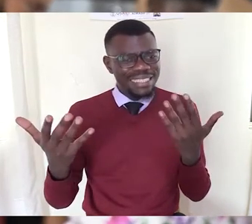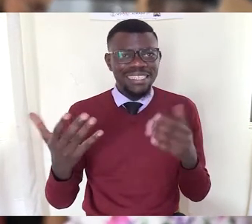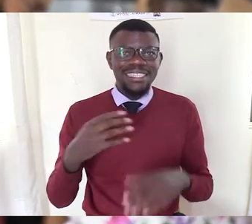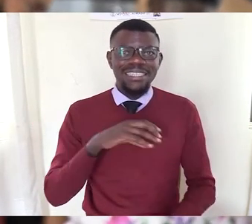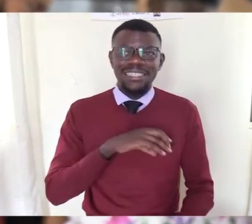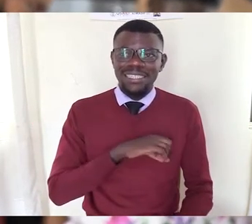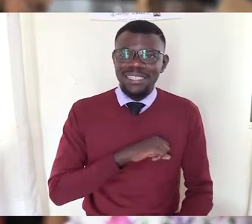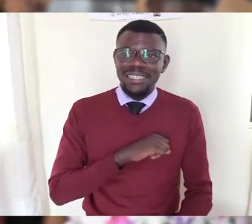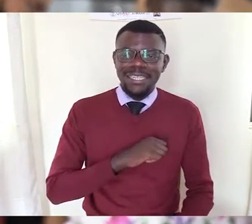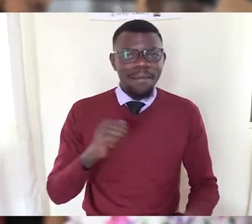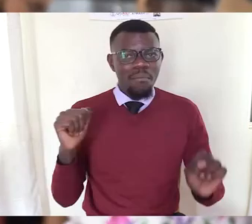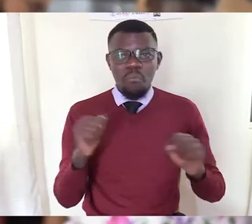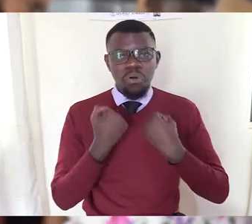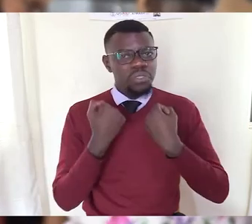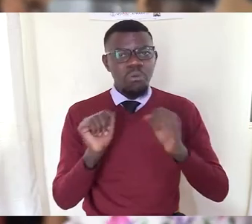Lucy did not survive.